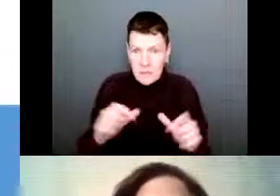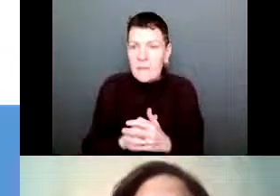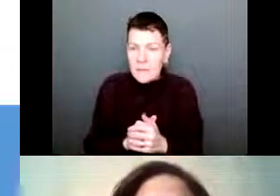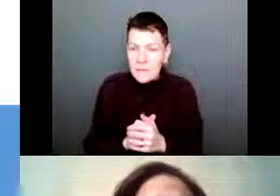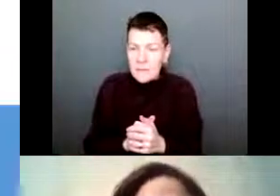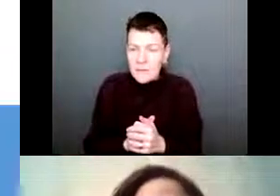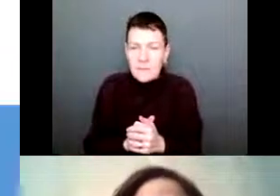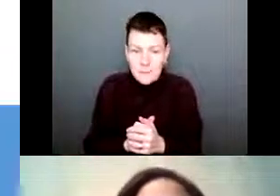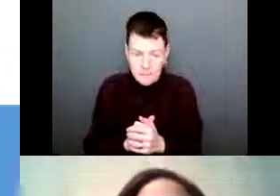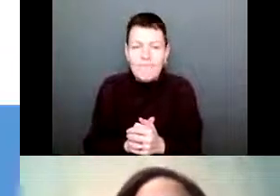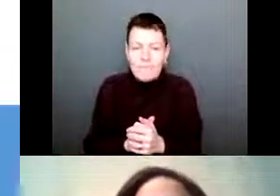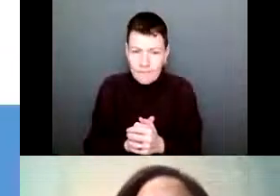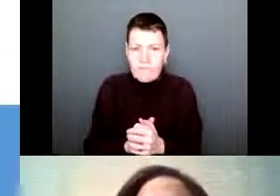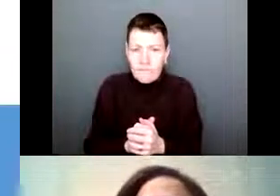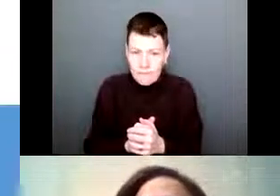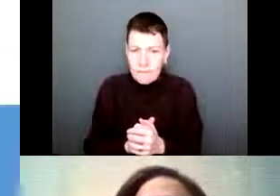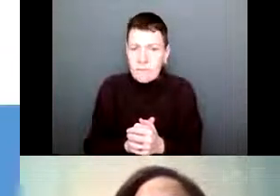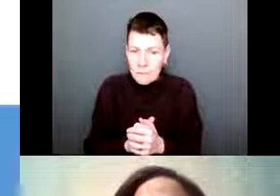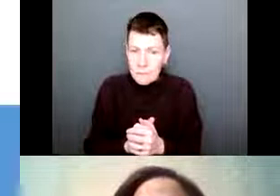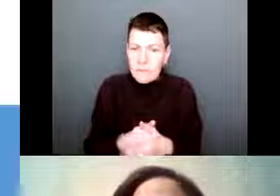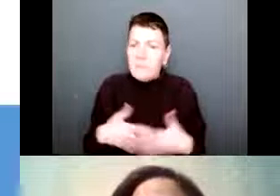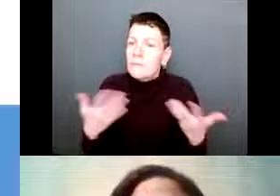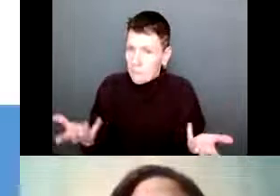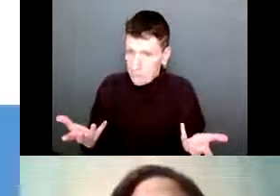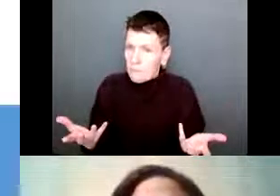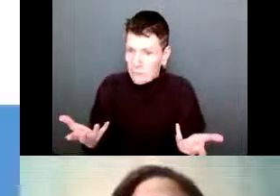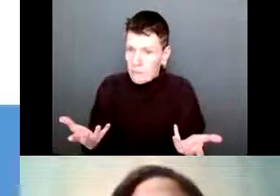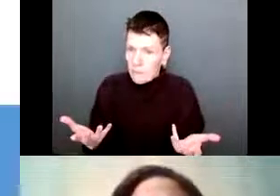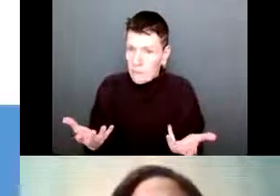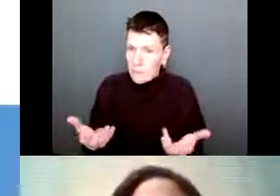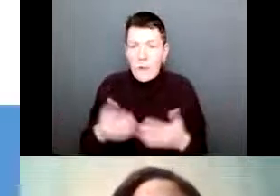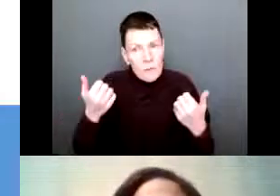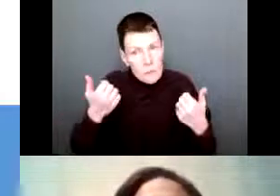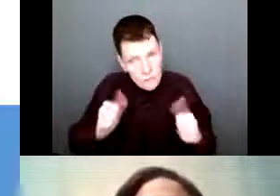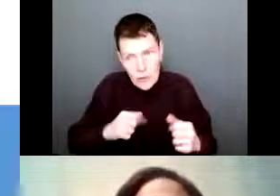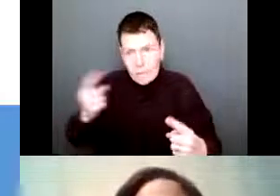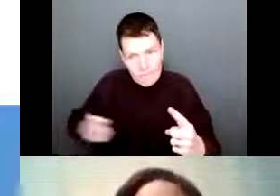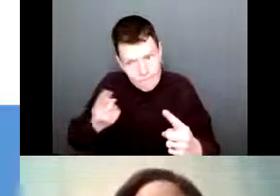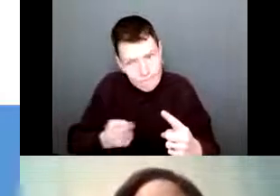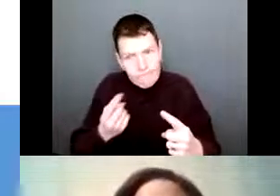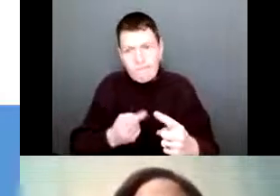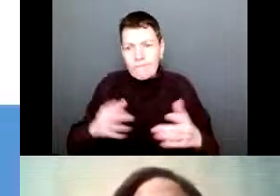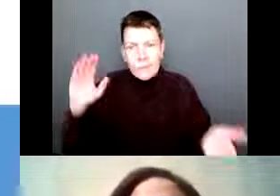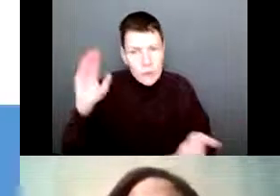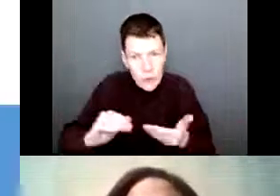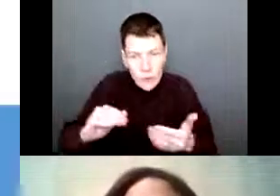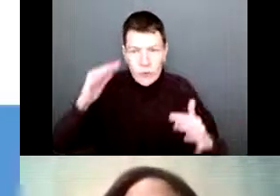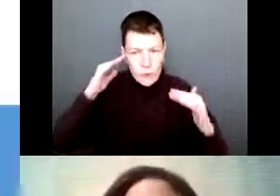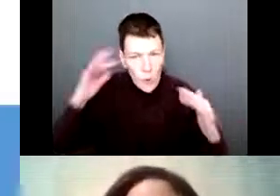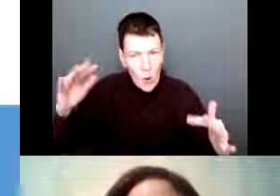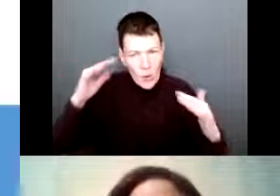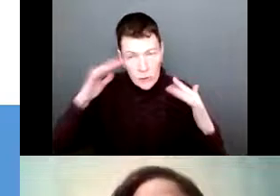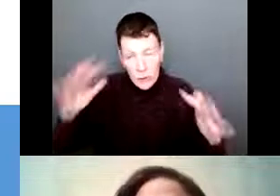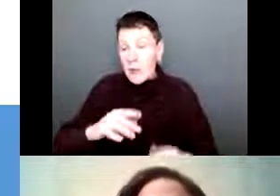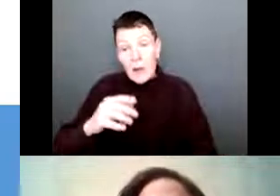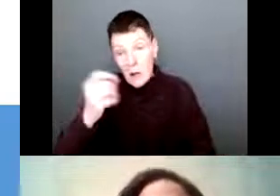the next one, yes. So we are healing and trying to work on with noise. And we have noise